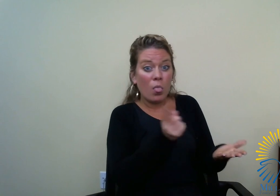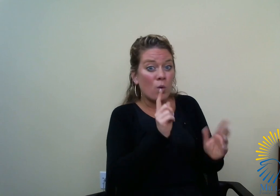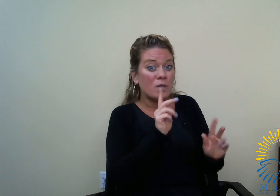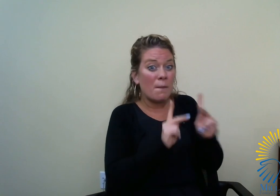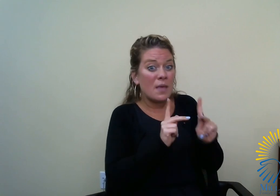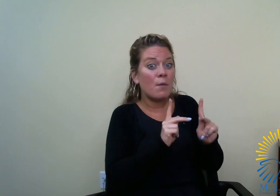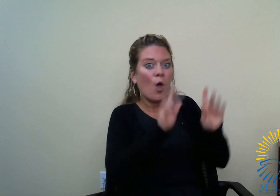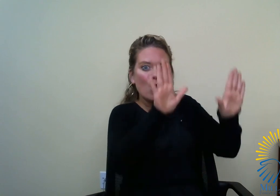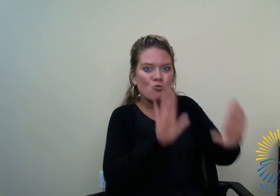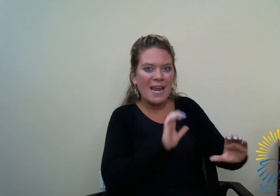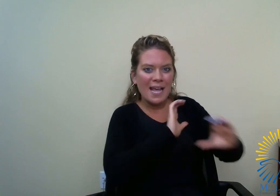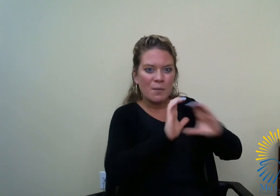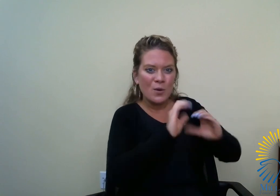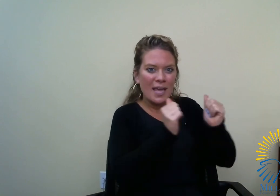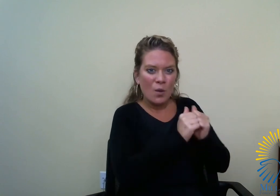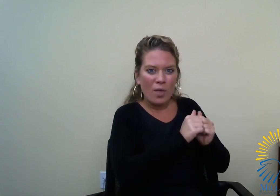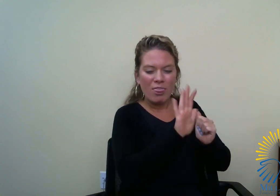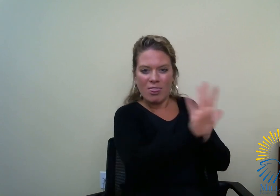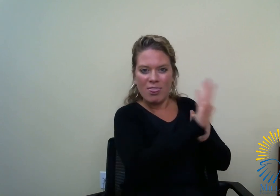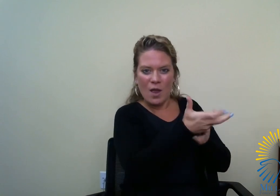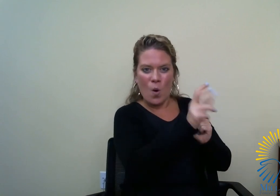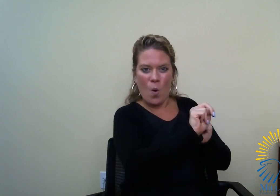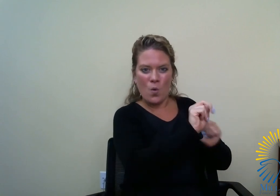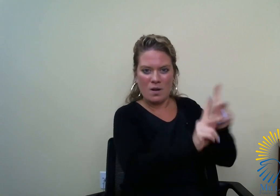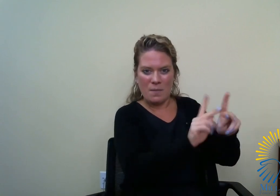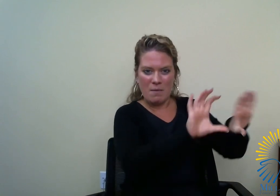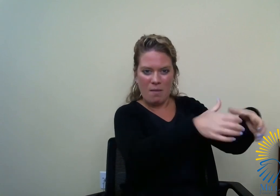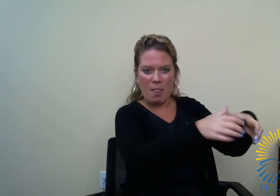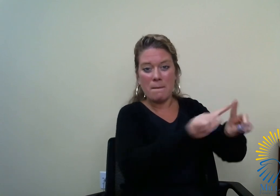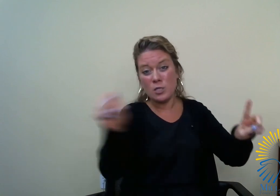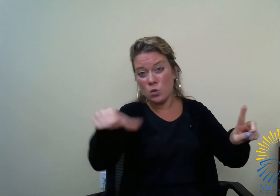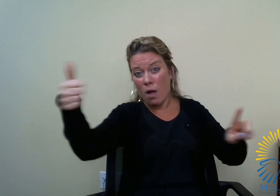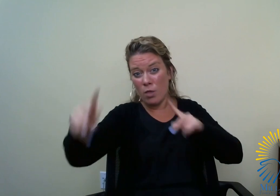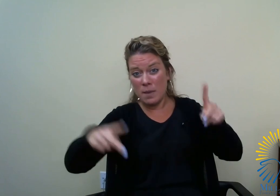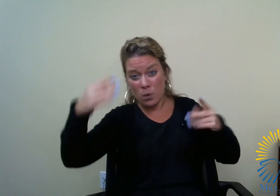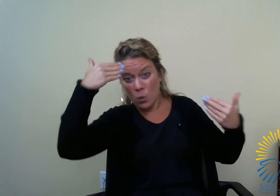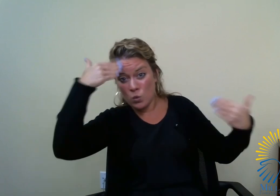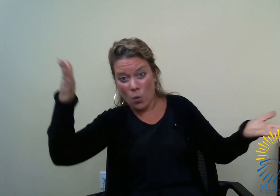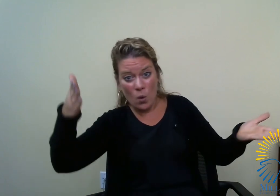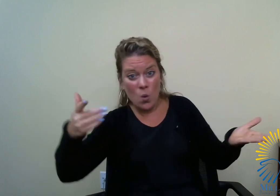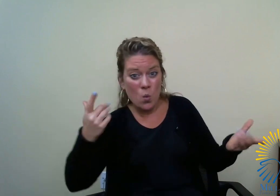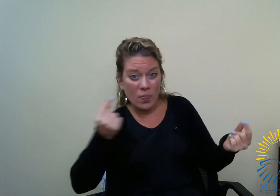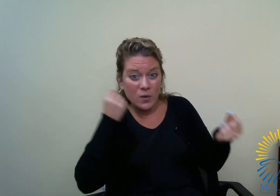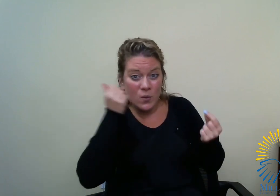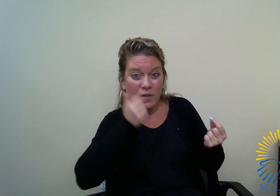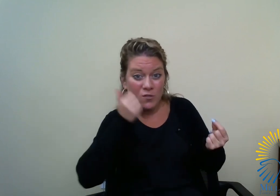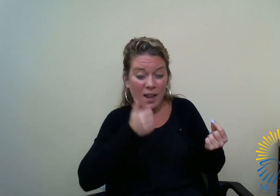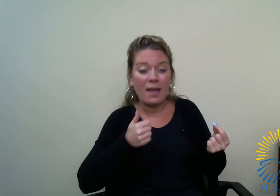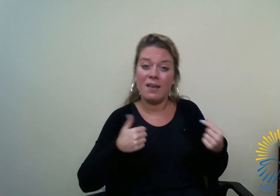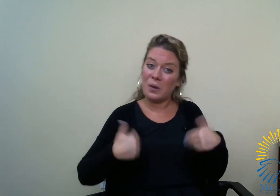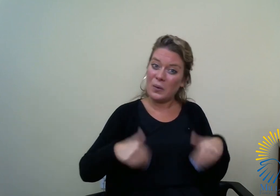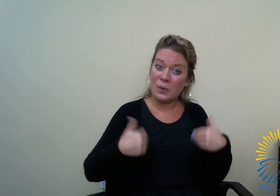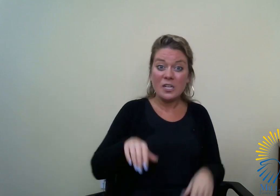other people who are there, but not necessarily communicating to people who don't do what they do every single day. And the problem is, if she was an